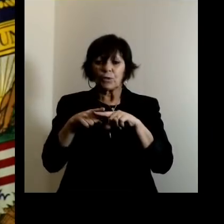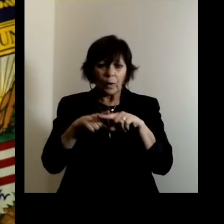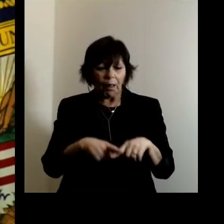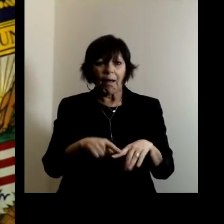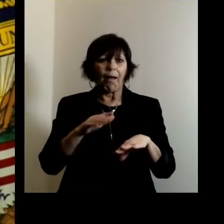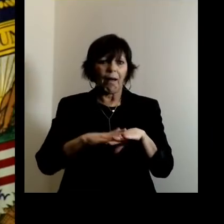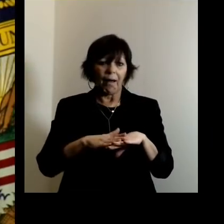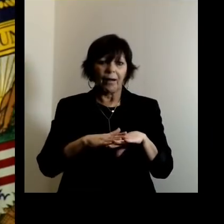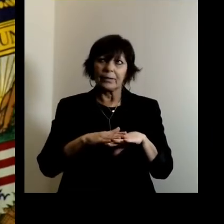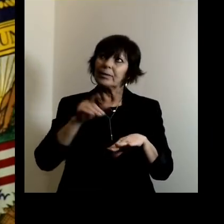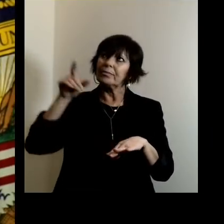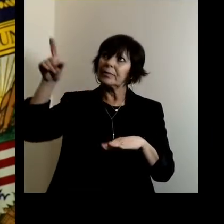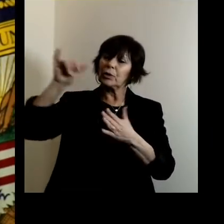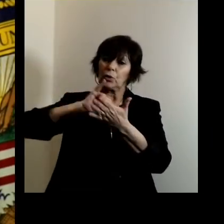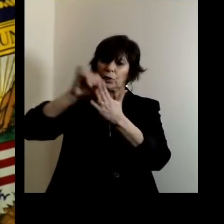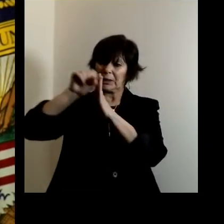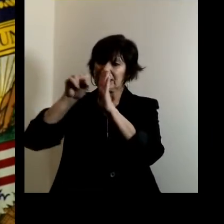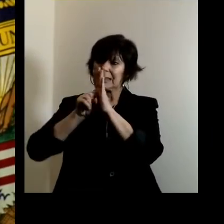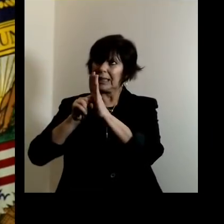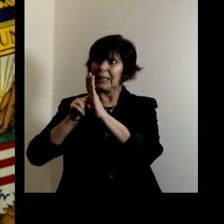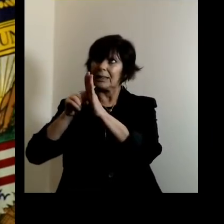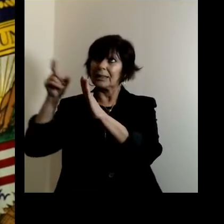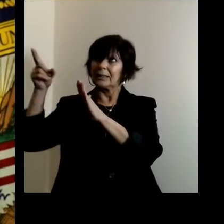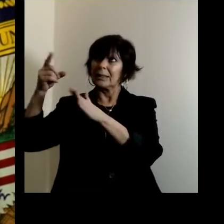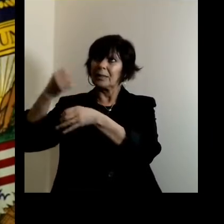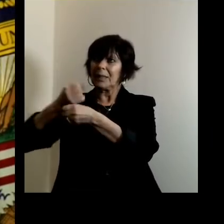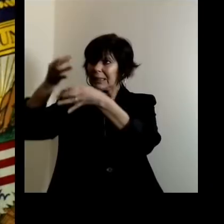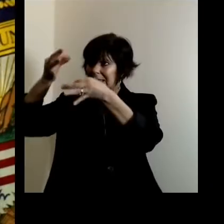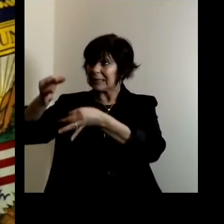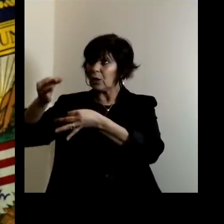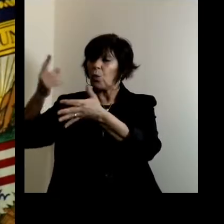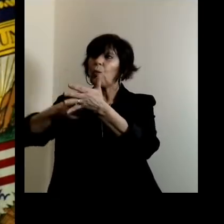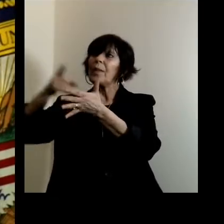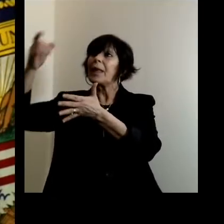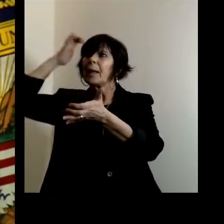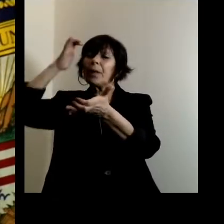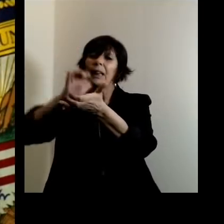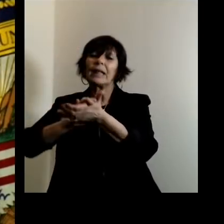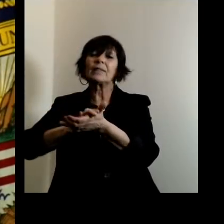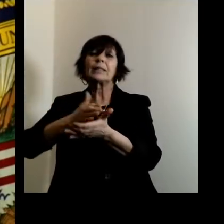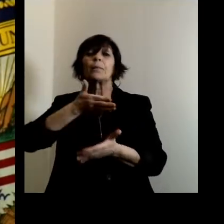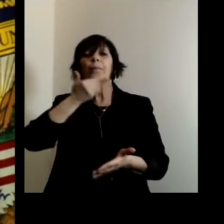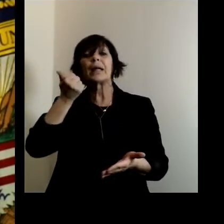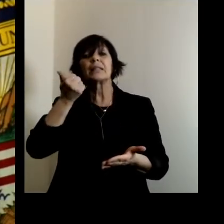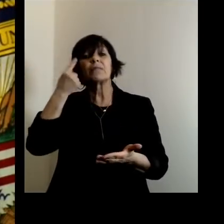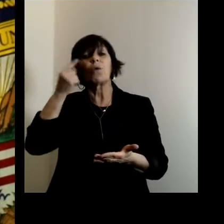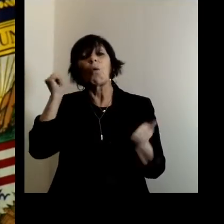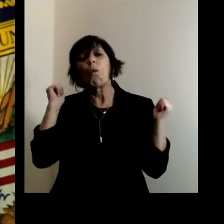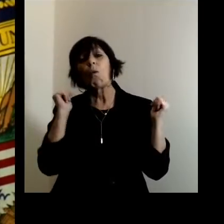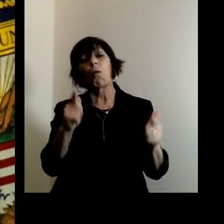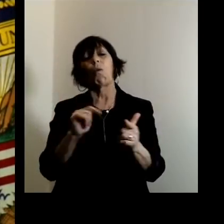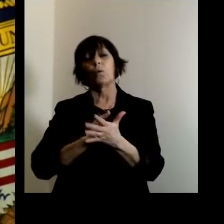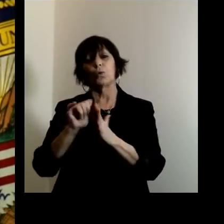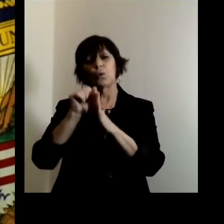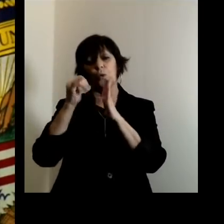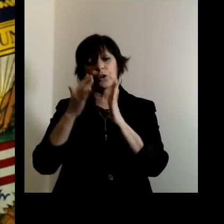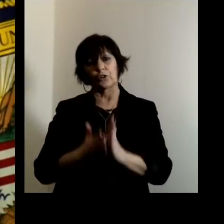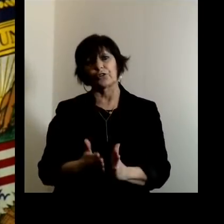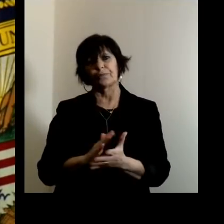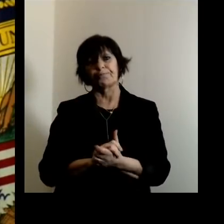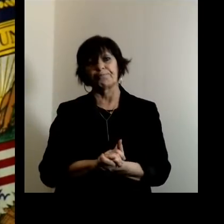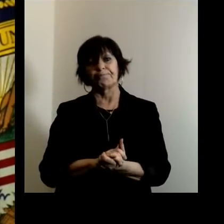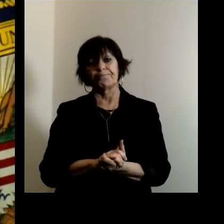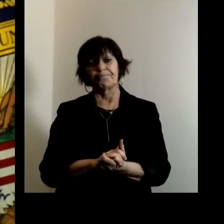York State is making a decision based on what they believe is in the best interest of all New Yorkers, based on all of the data that they've